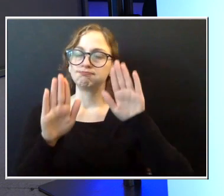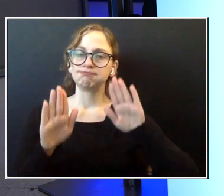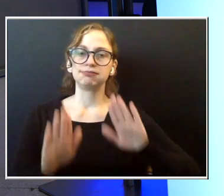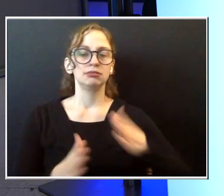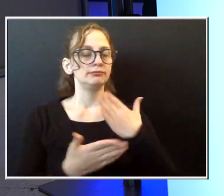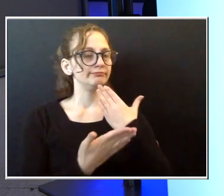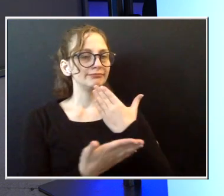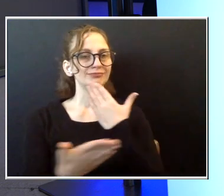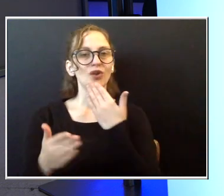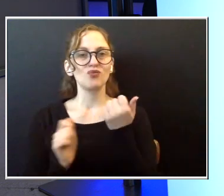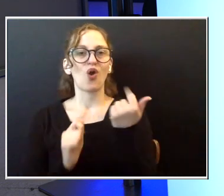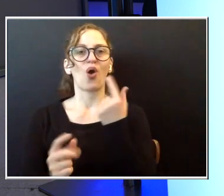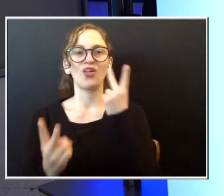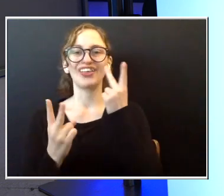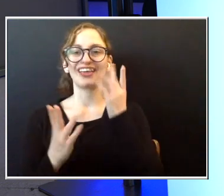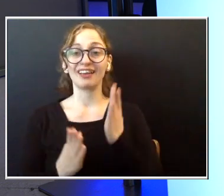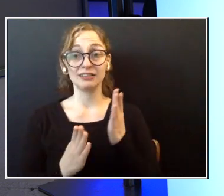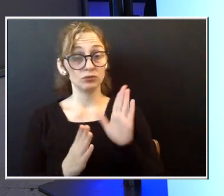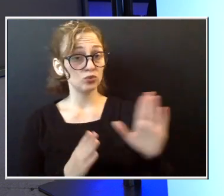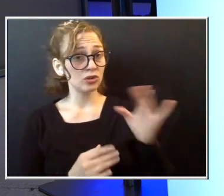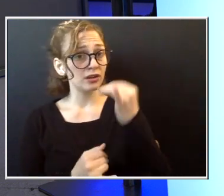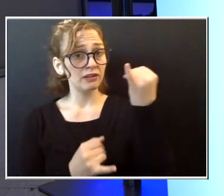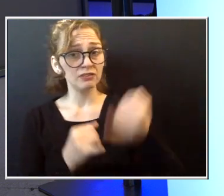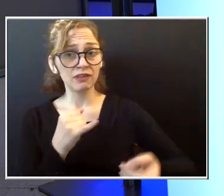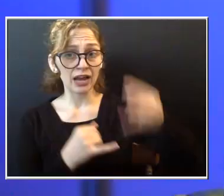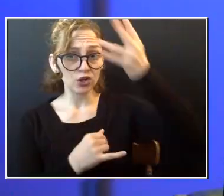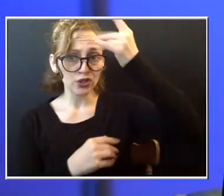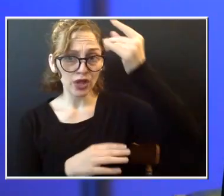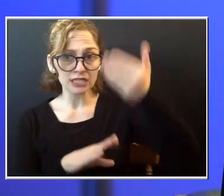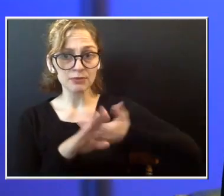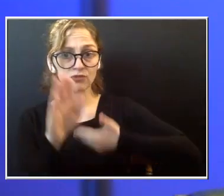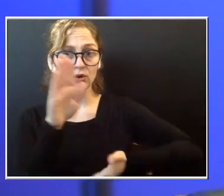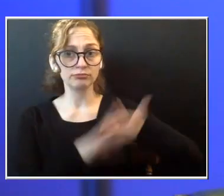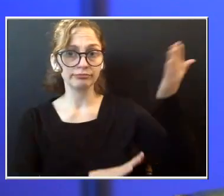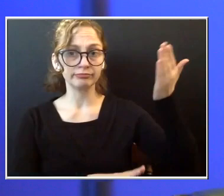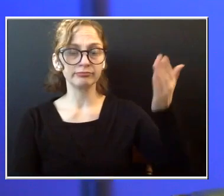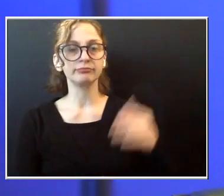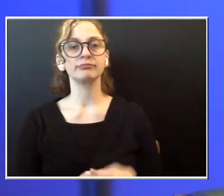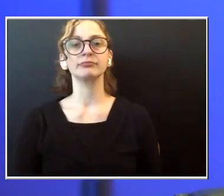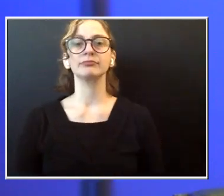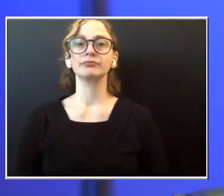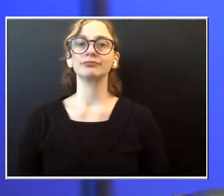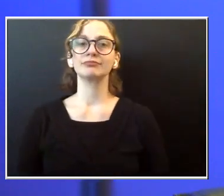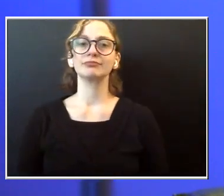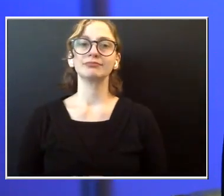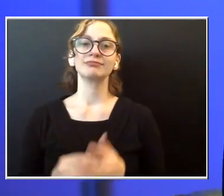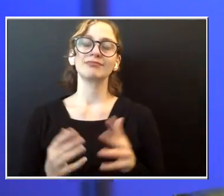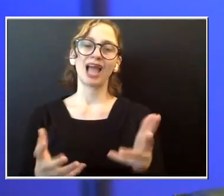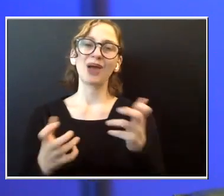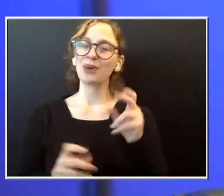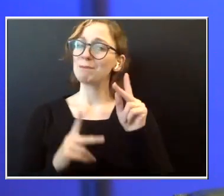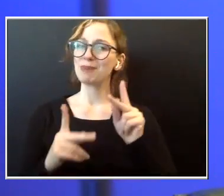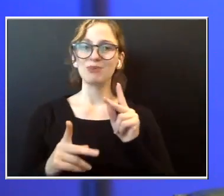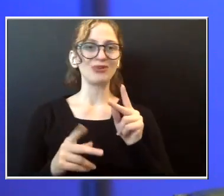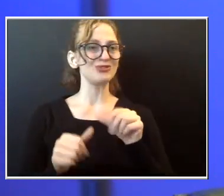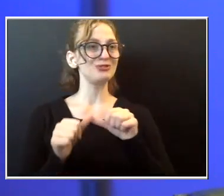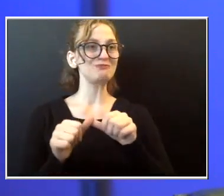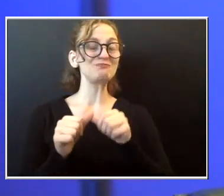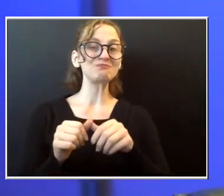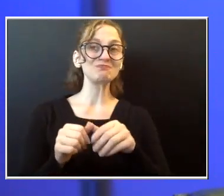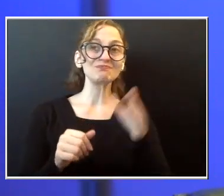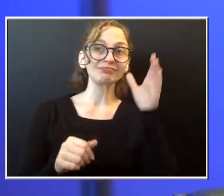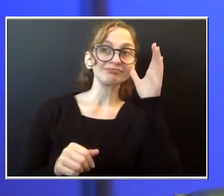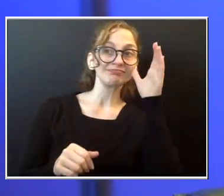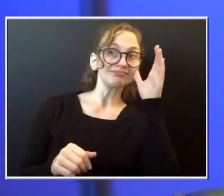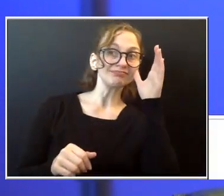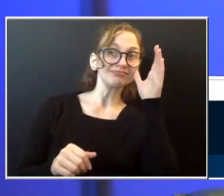to get some final thoughts before we go. Tammy Peterman. Well, I just want people to stay tuned. There's going to be more information coming out on this, but to